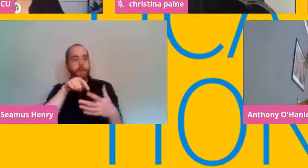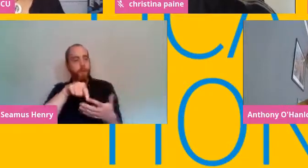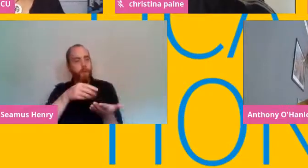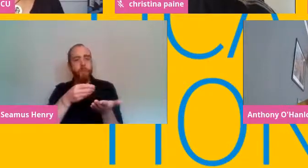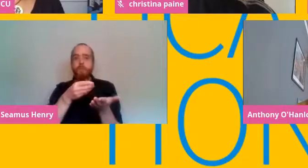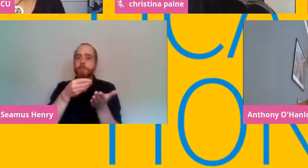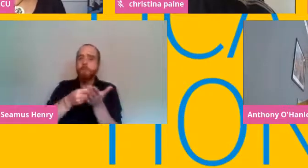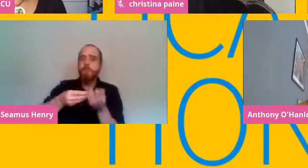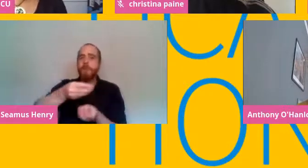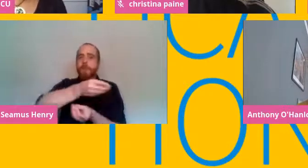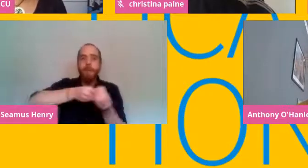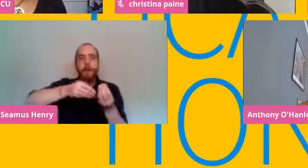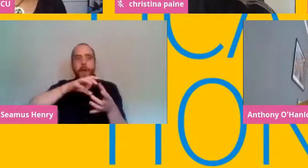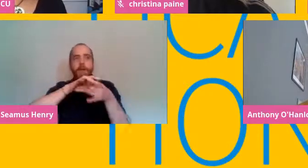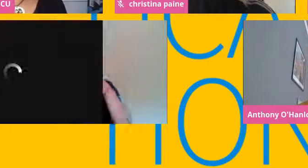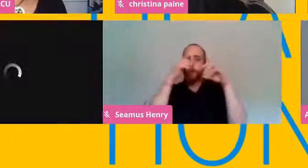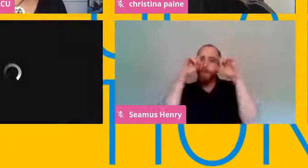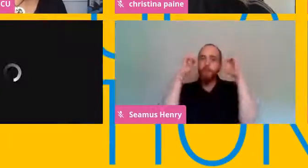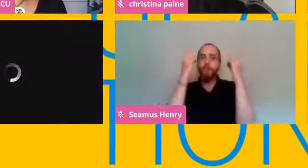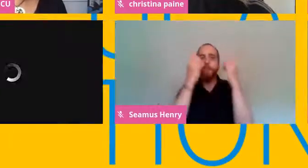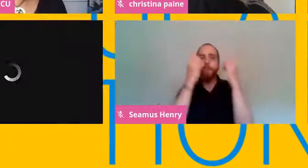think I have just